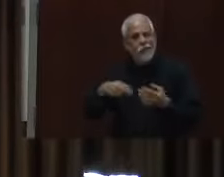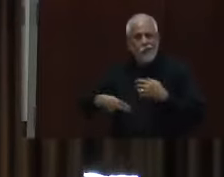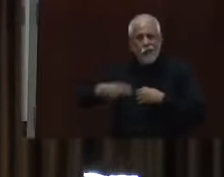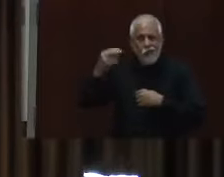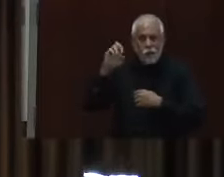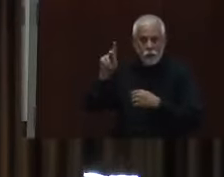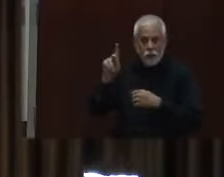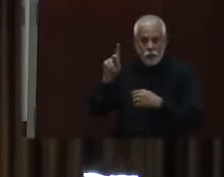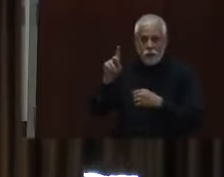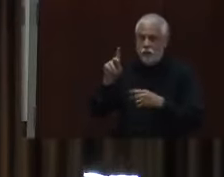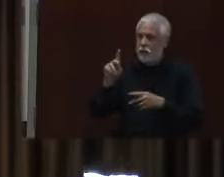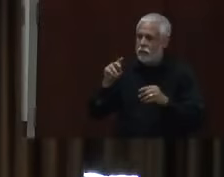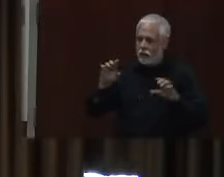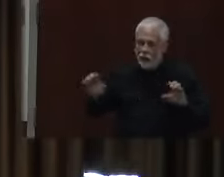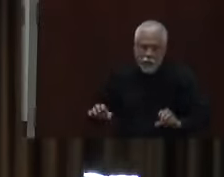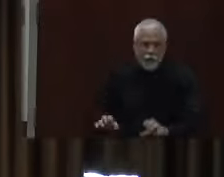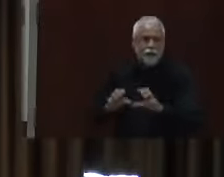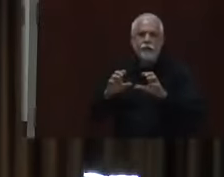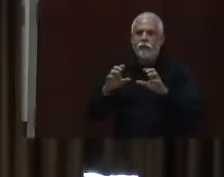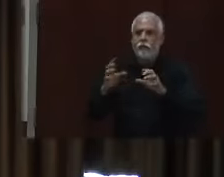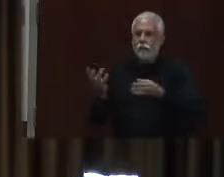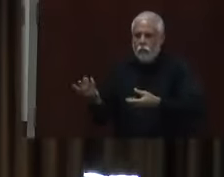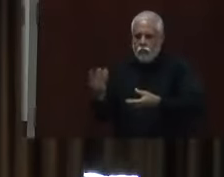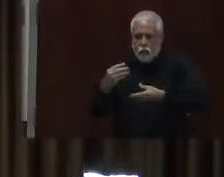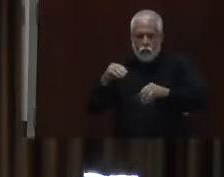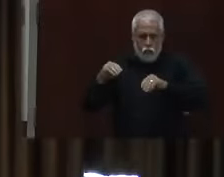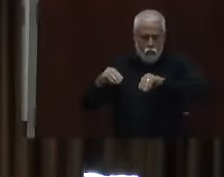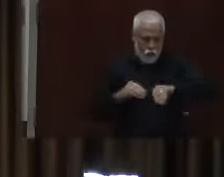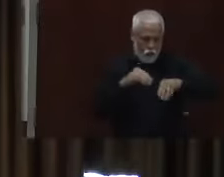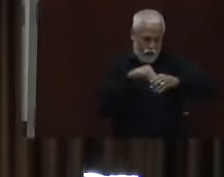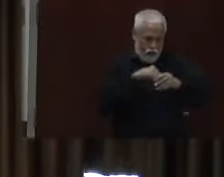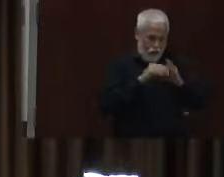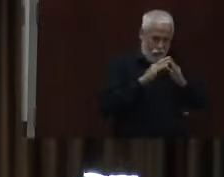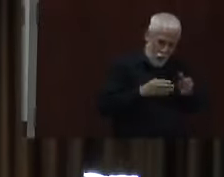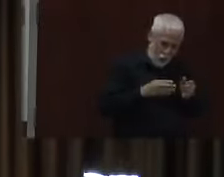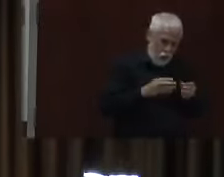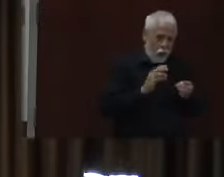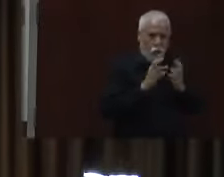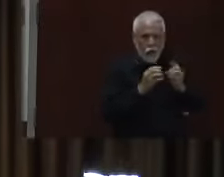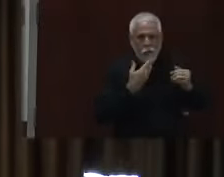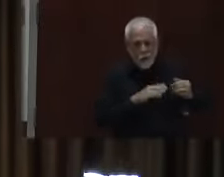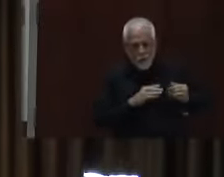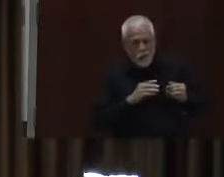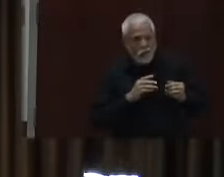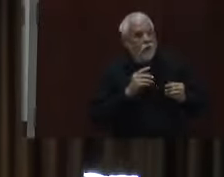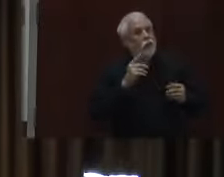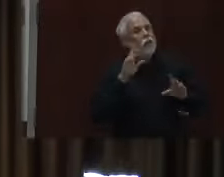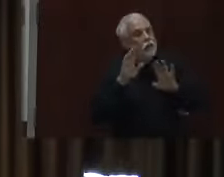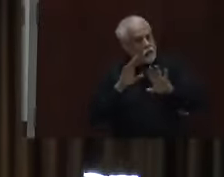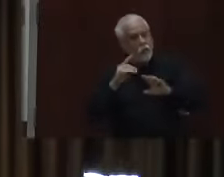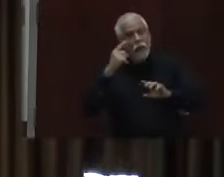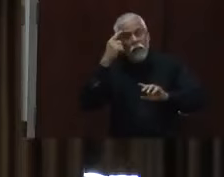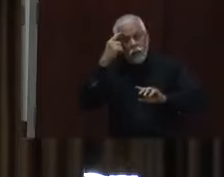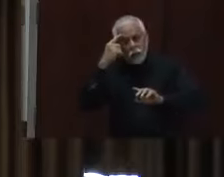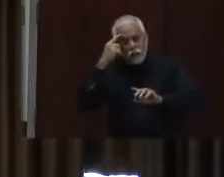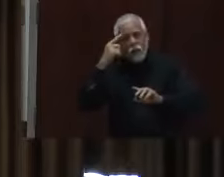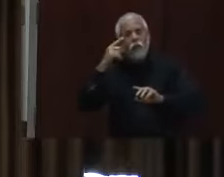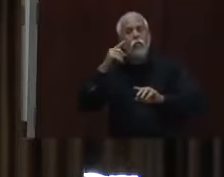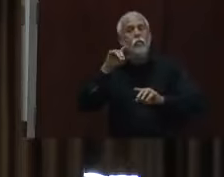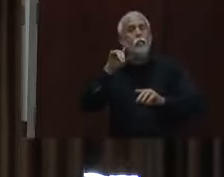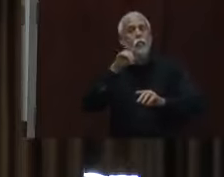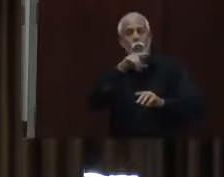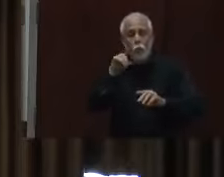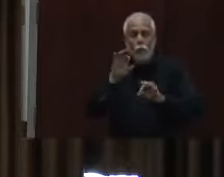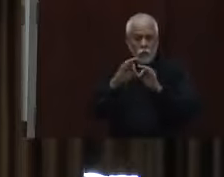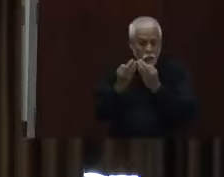risk for as we bring activities indoors. And so things that we would want people to consider is if you have